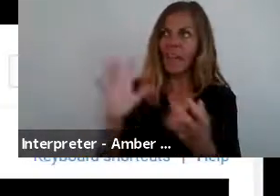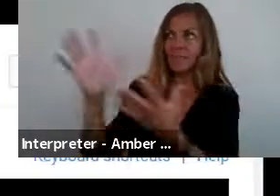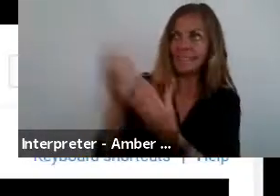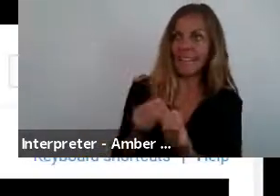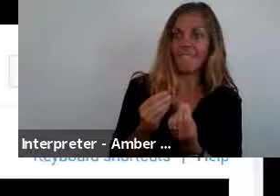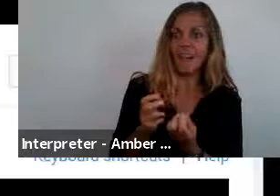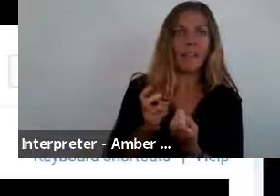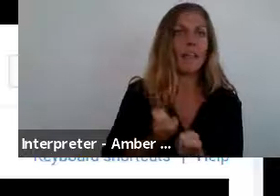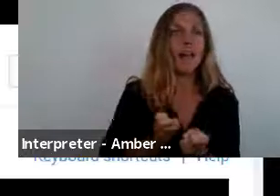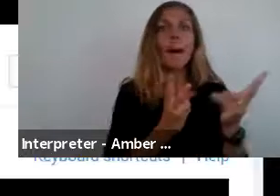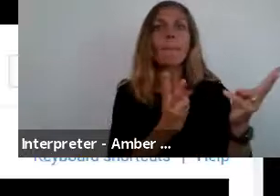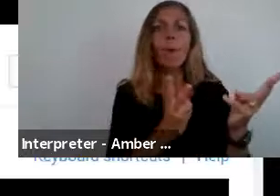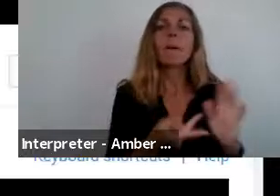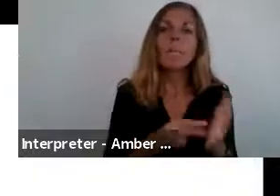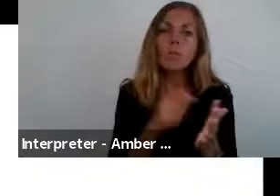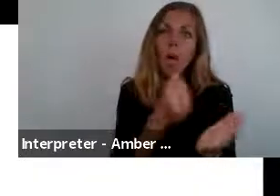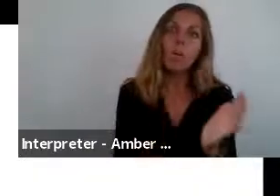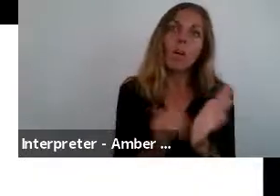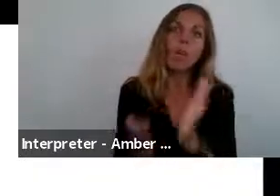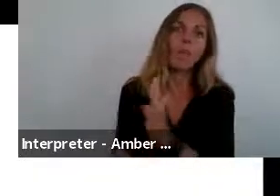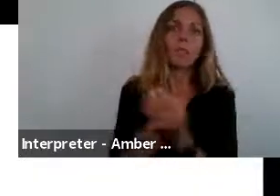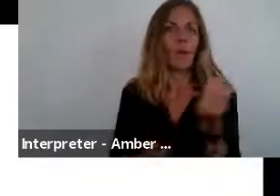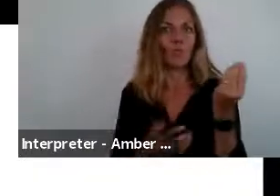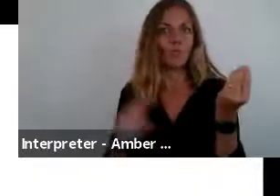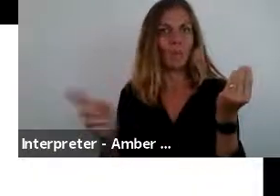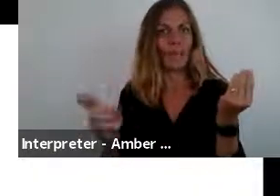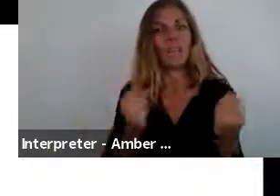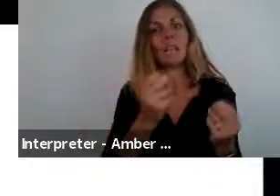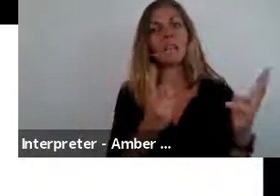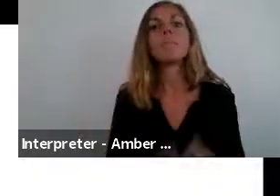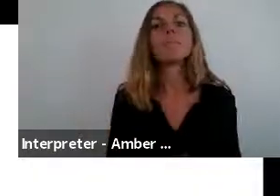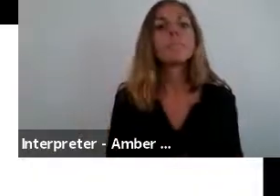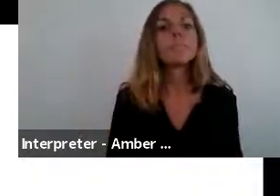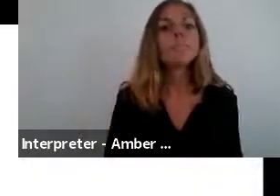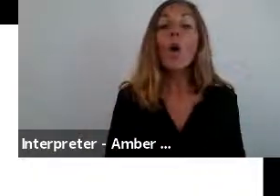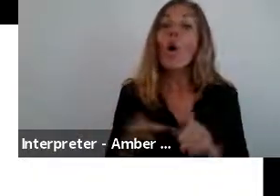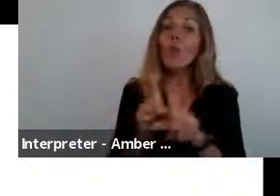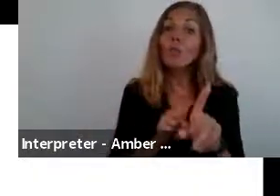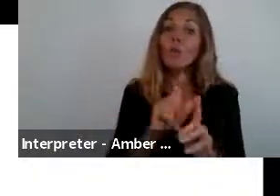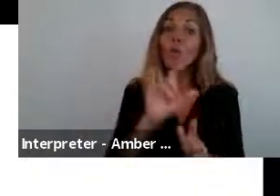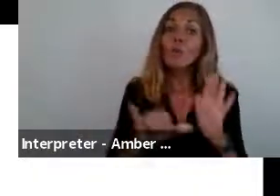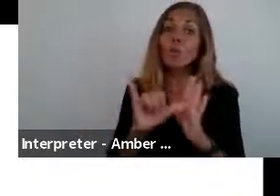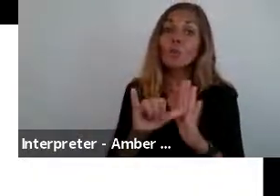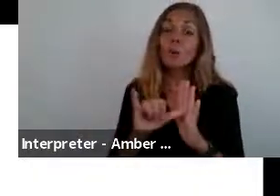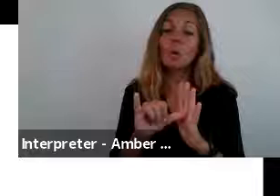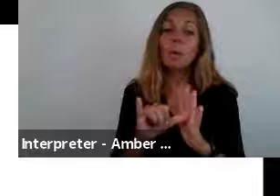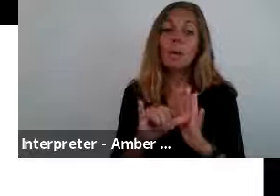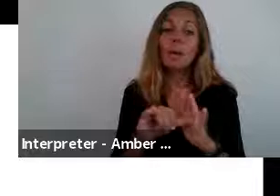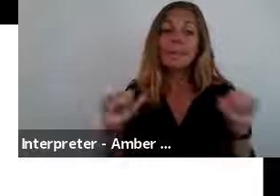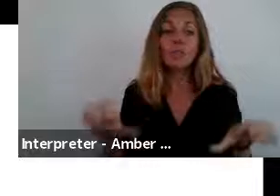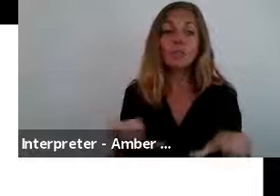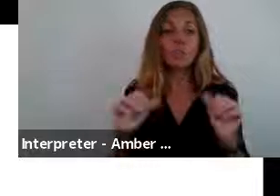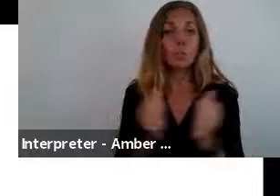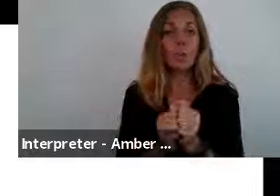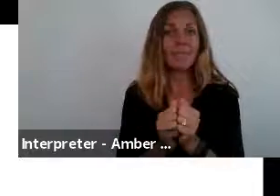to do it over and over again. Something that YouTube also does with your captions file is